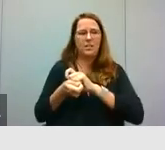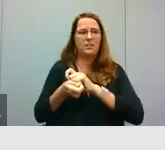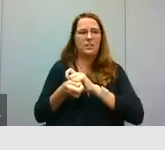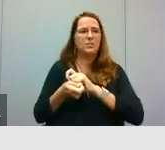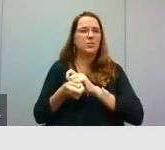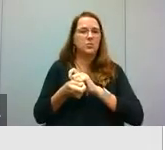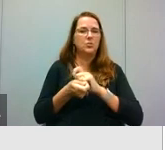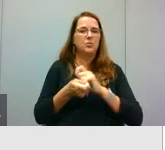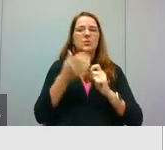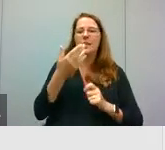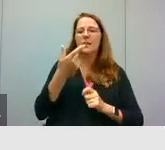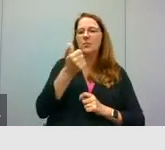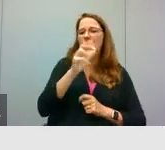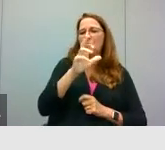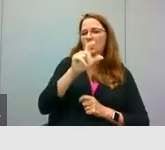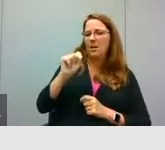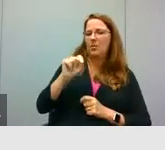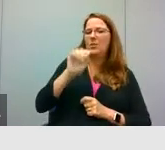Thank you, Garrett.